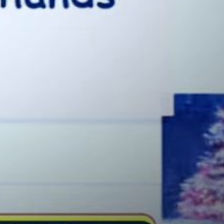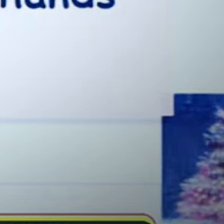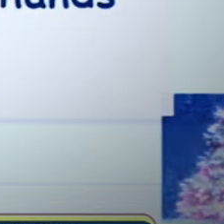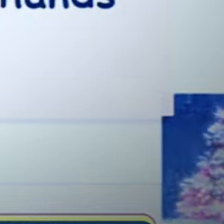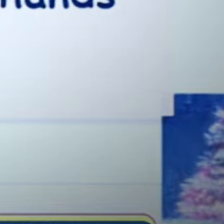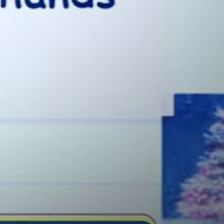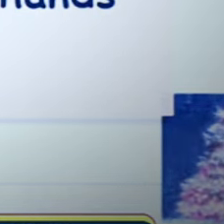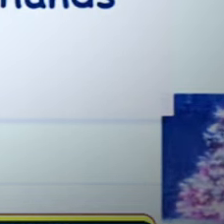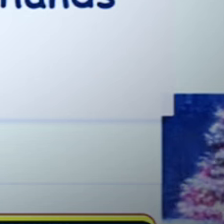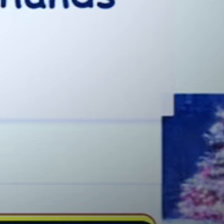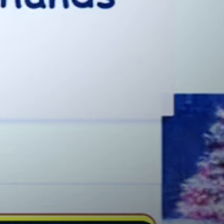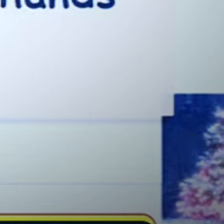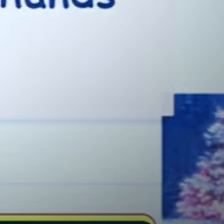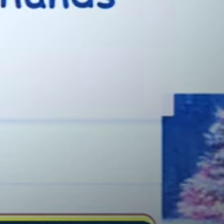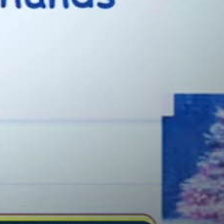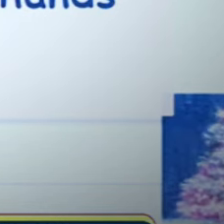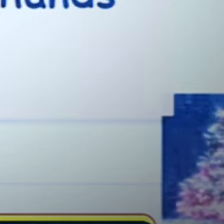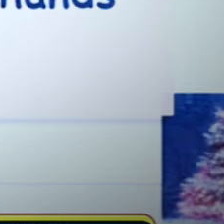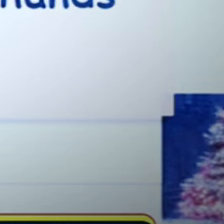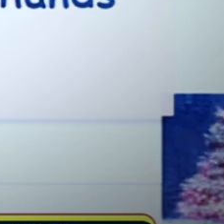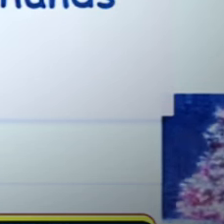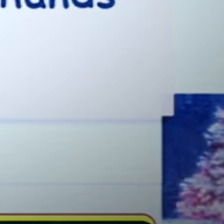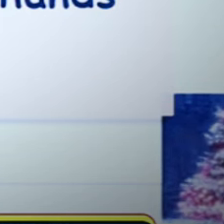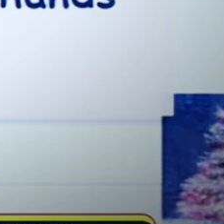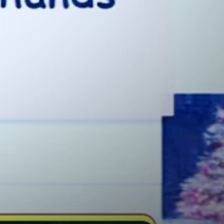I'll take the first one today.